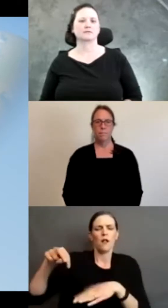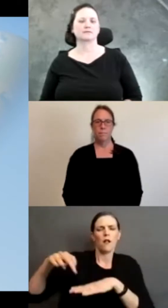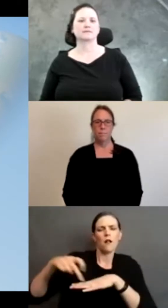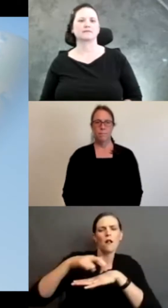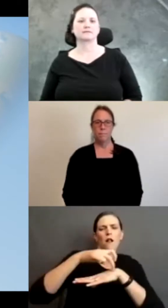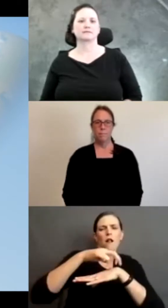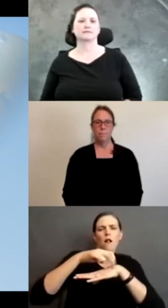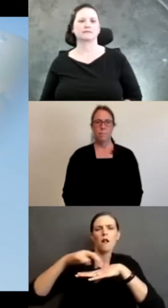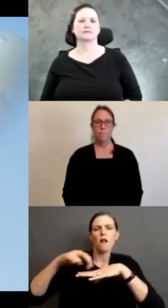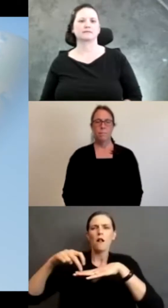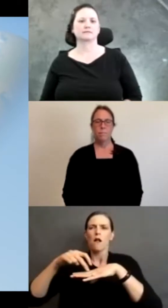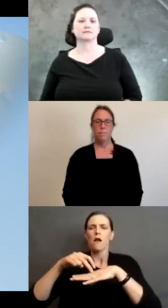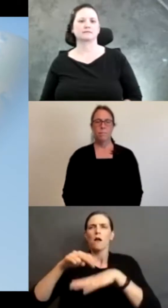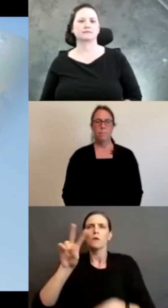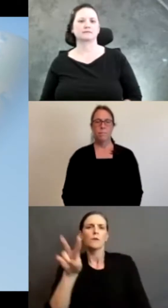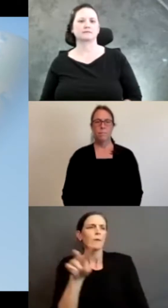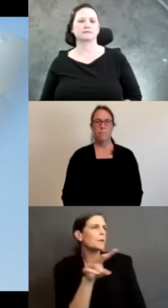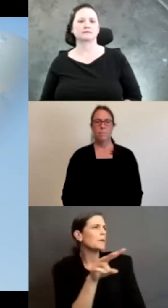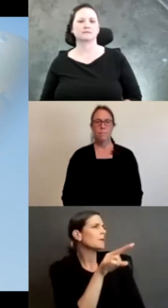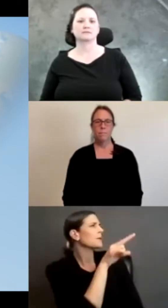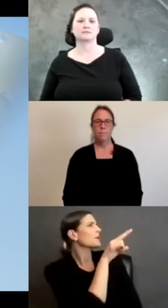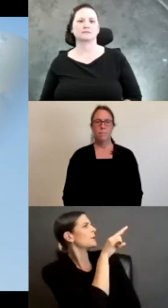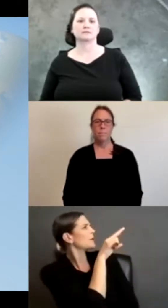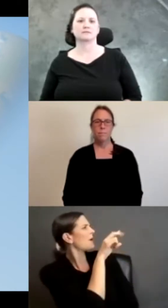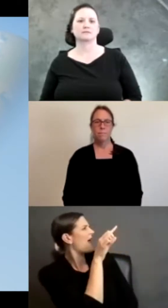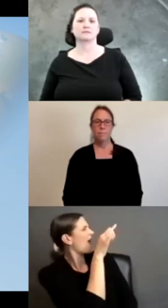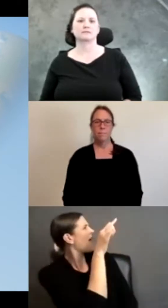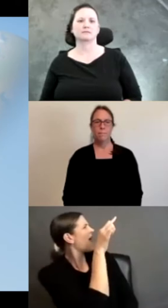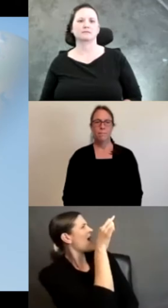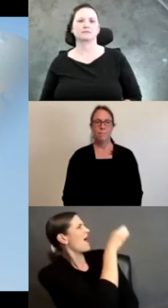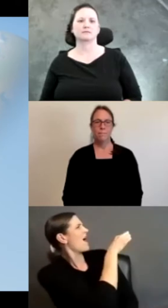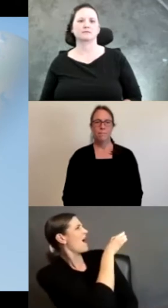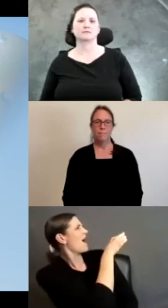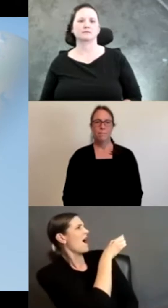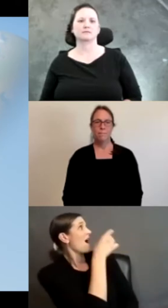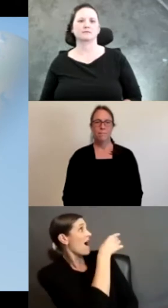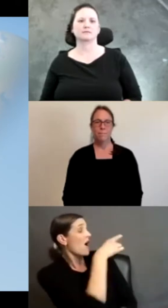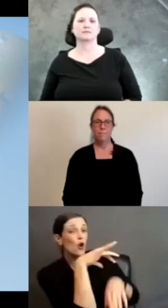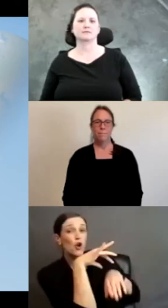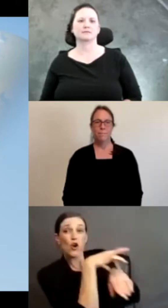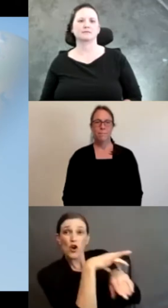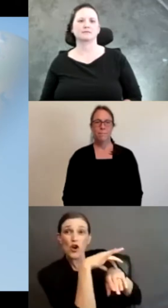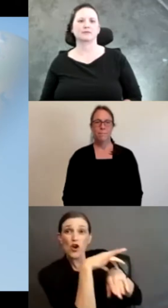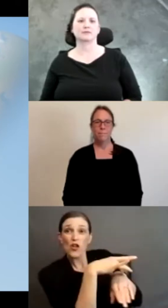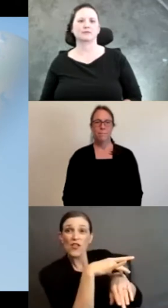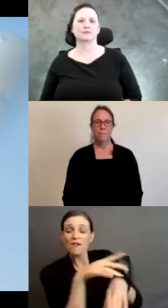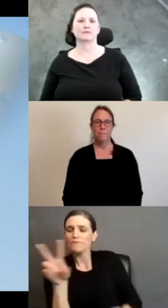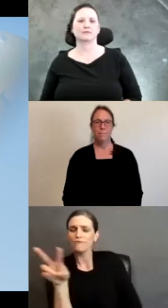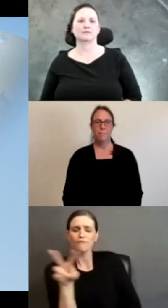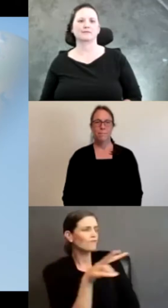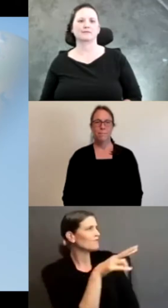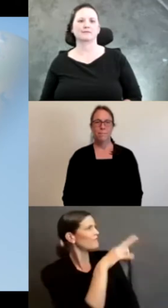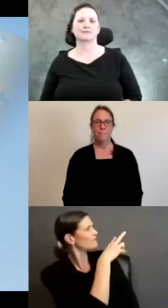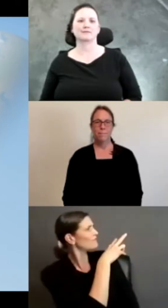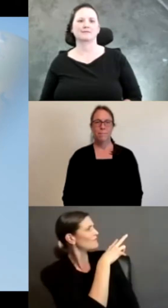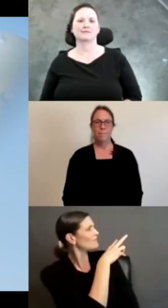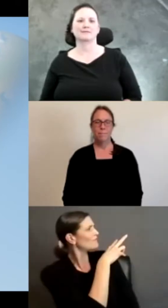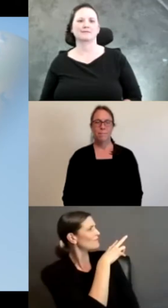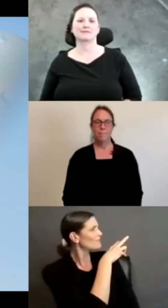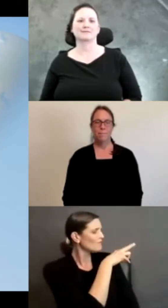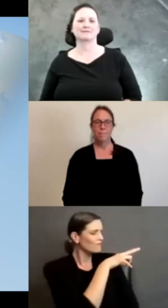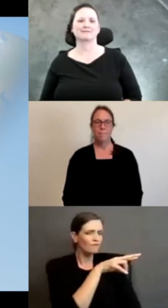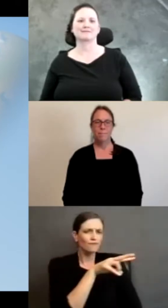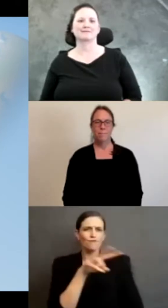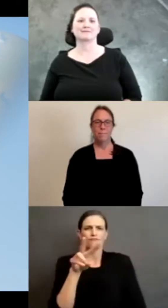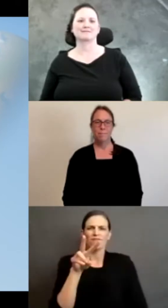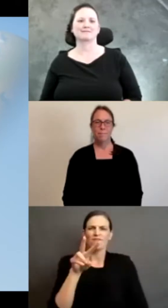looks behind her at the planet in the distance. It is Earth. She looks again, then turning back, raises